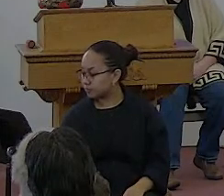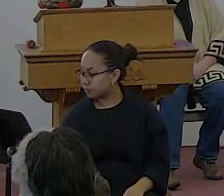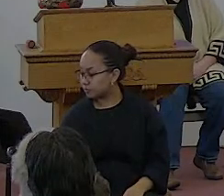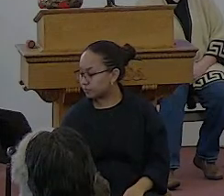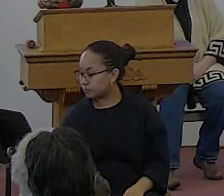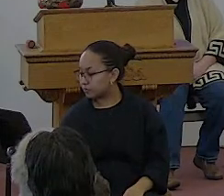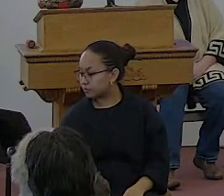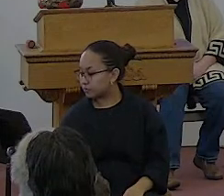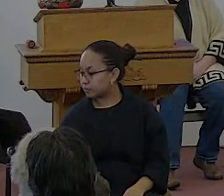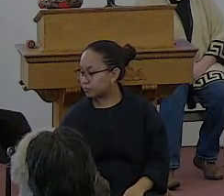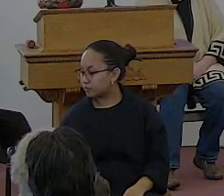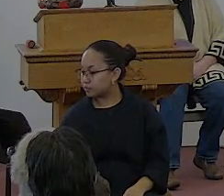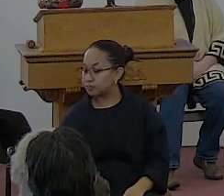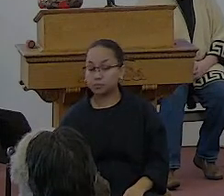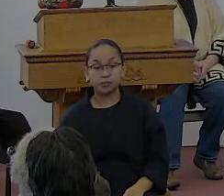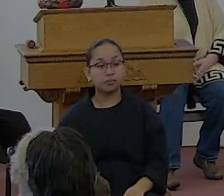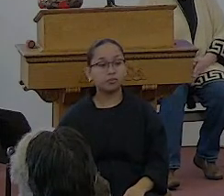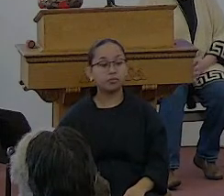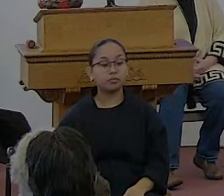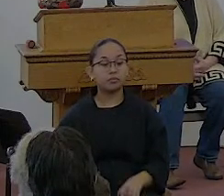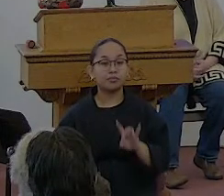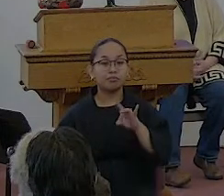I light the 8th candle.